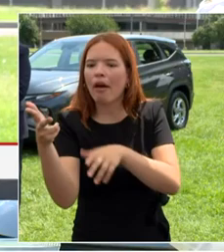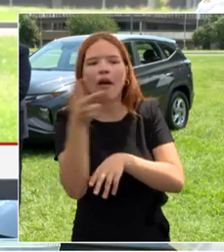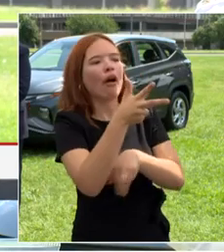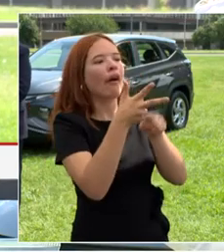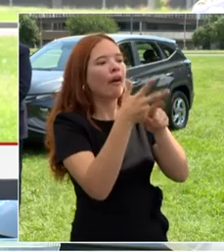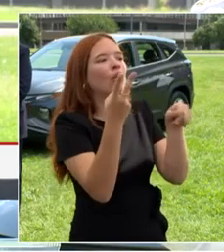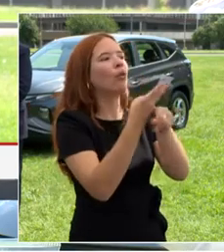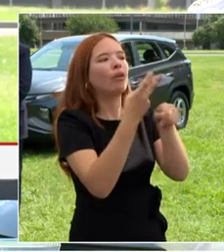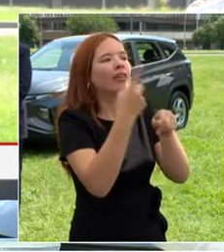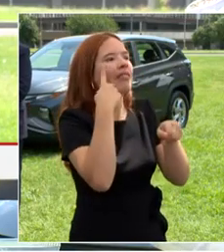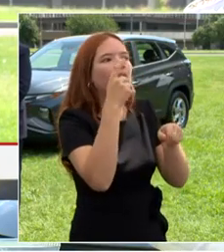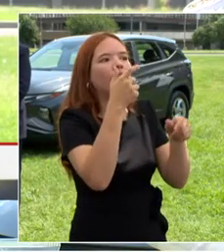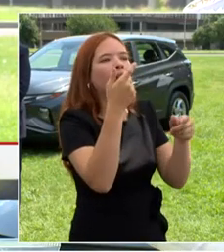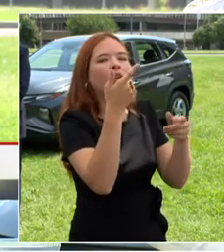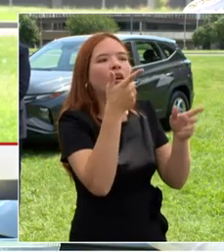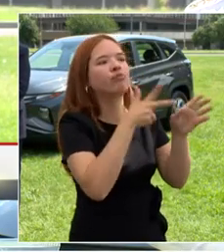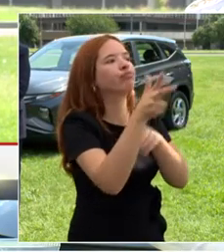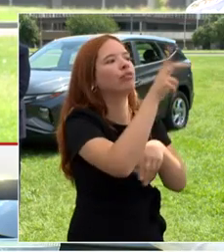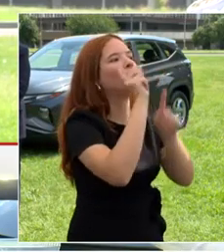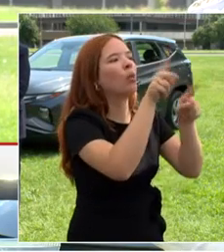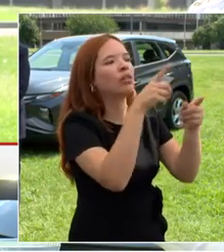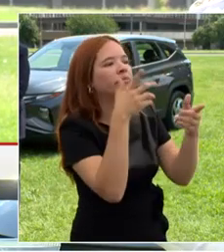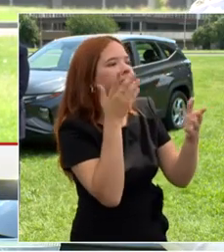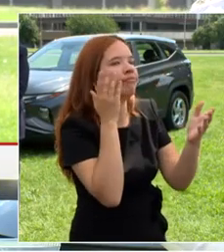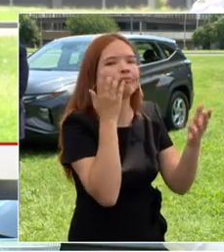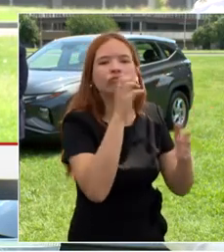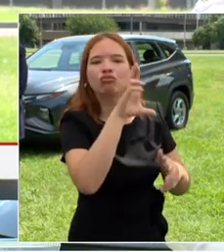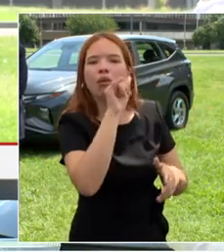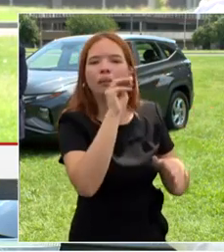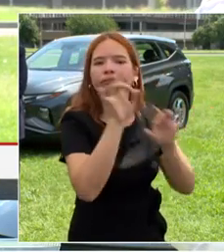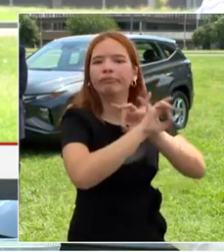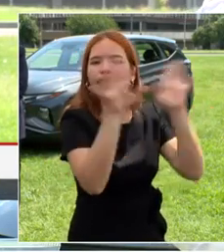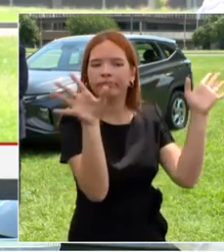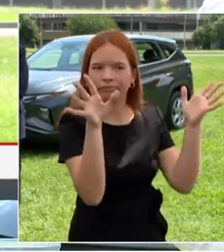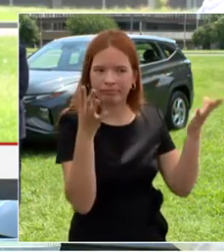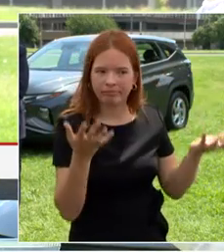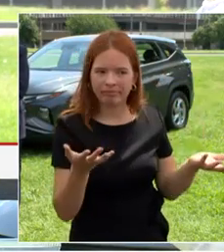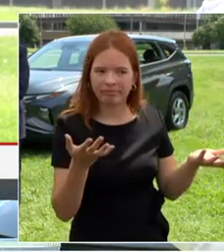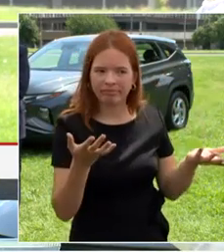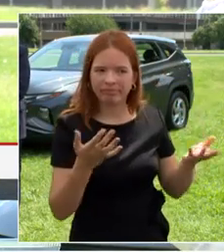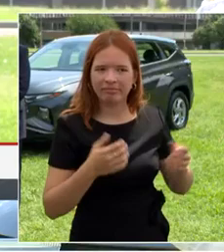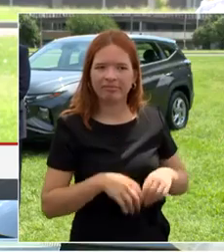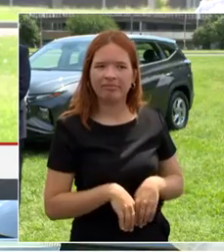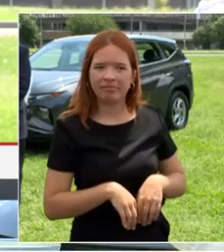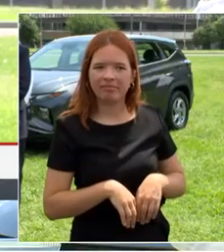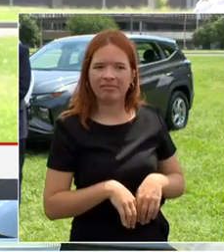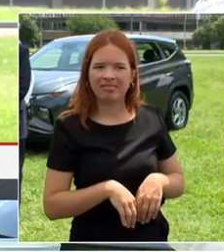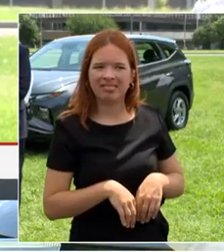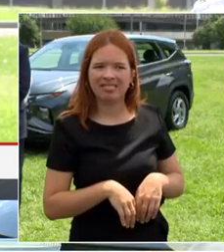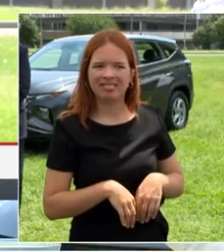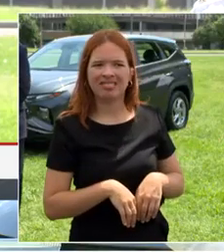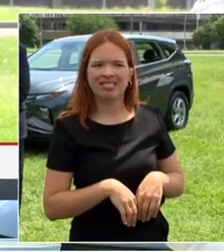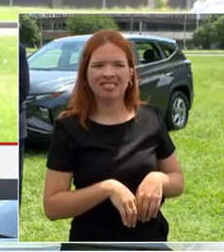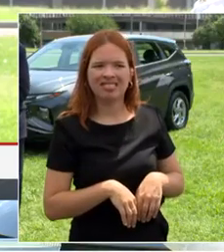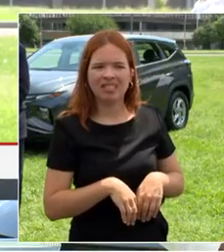any indication as to what these folks are using the vehicles for? Is it a joyride or to